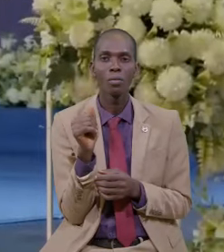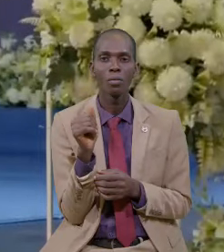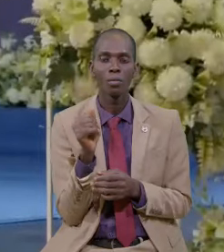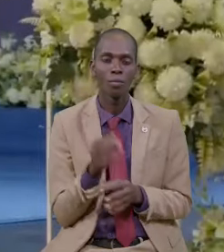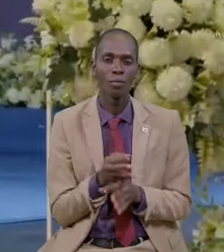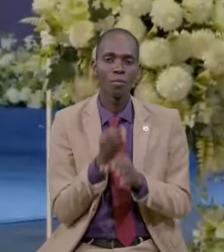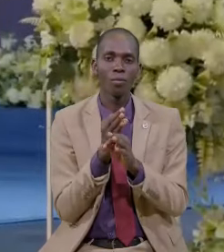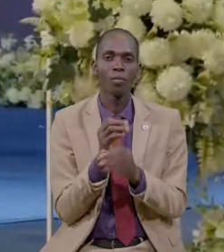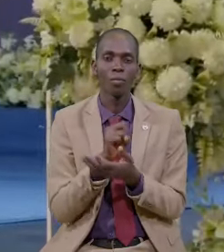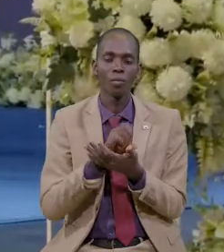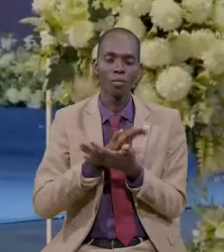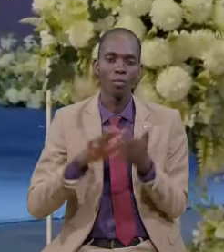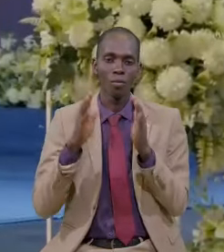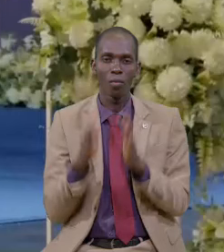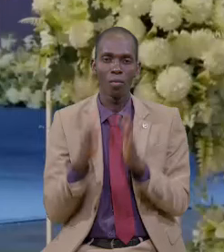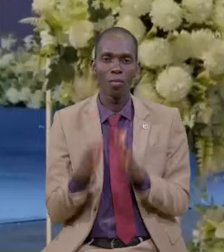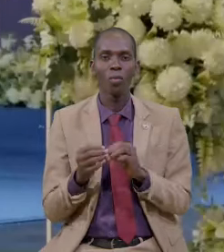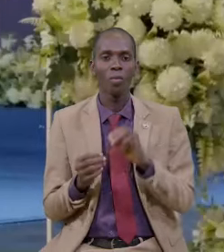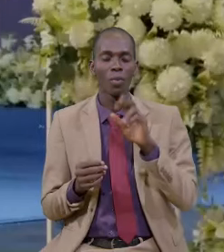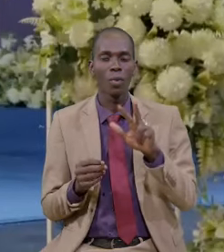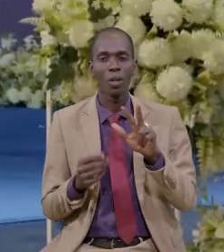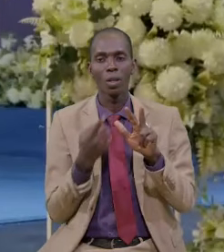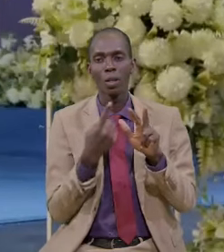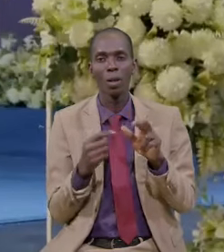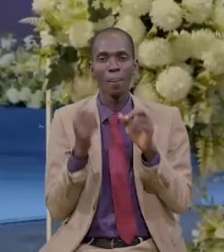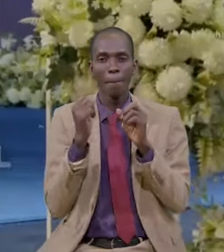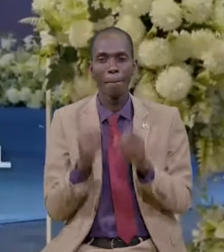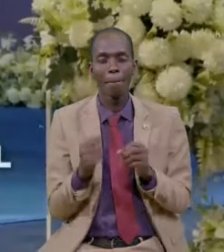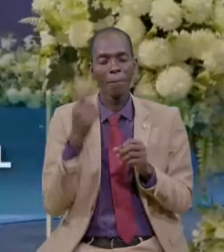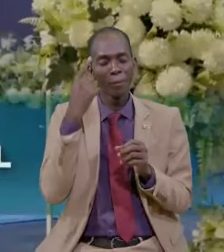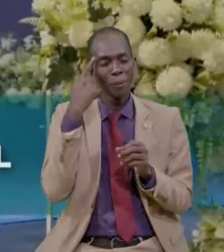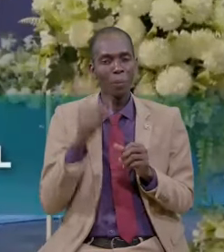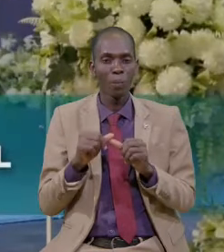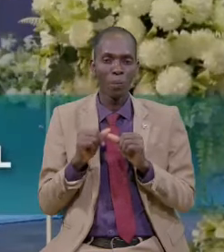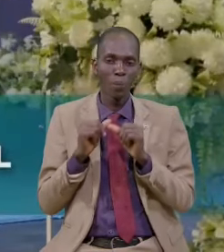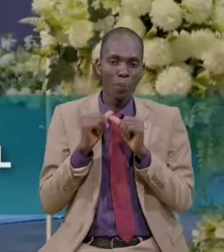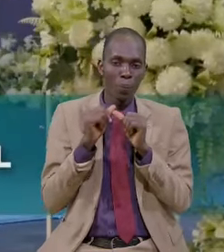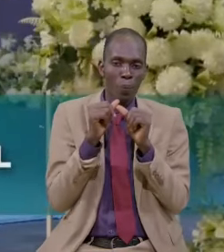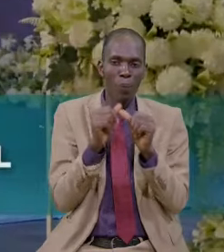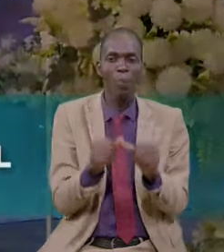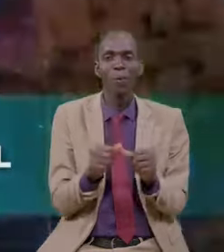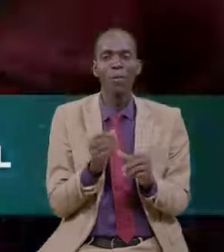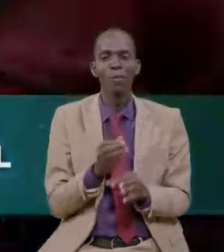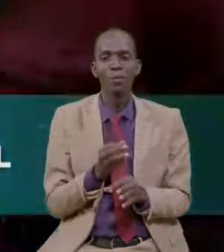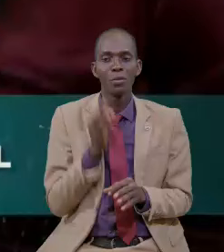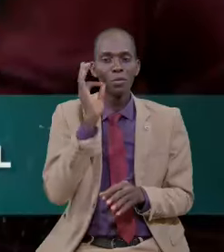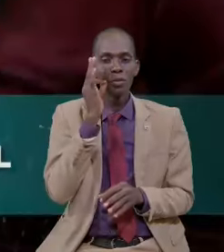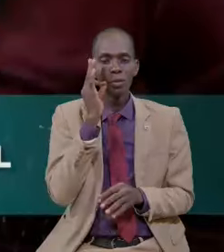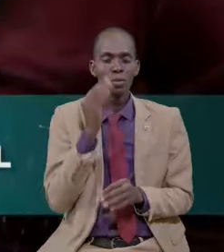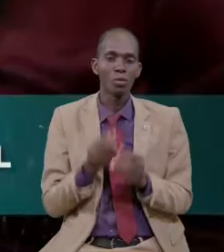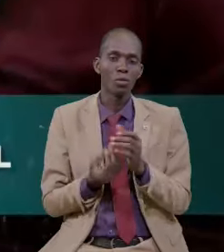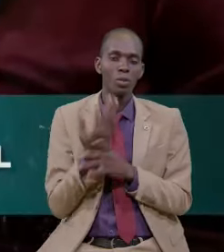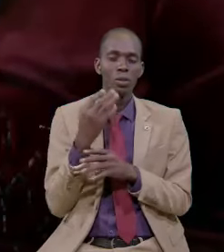the power for fervent, fruitful saints. Look at number one there. Number one there is